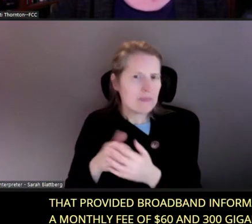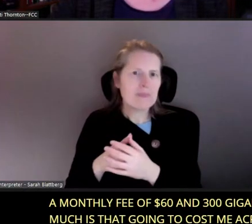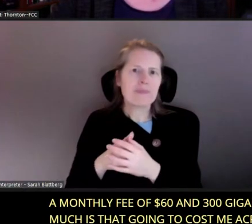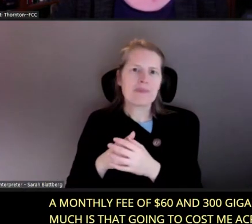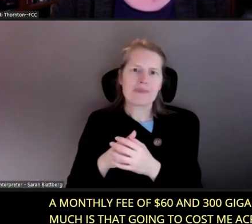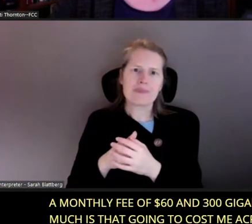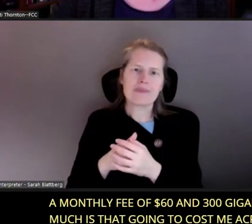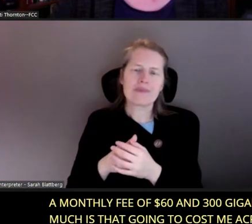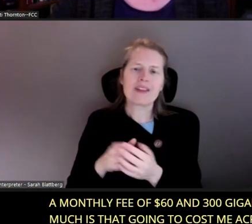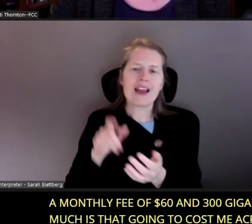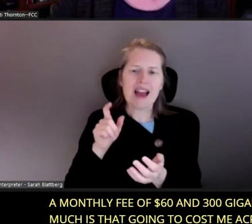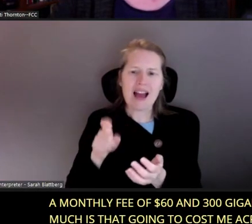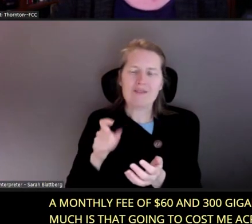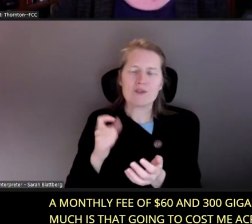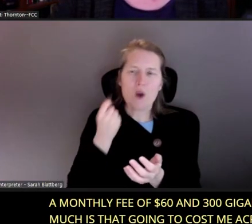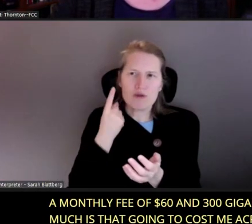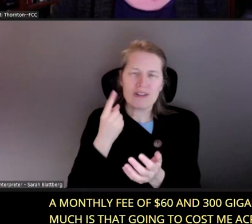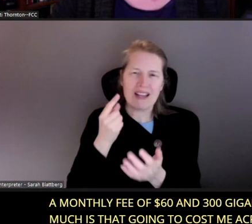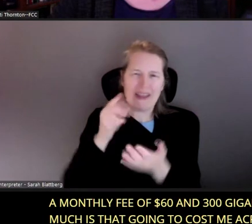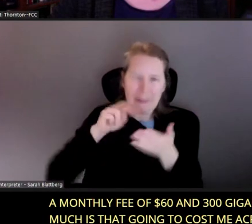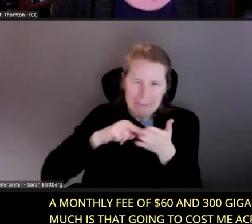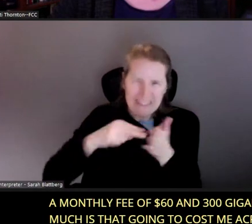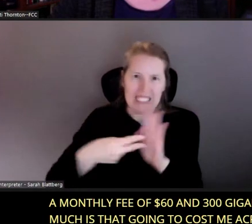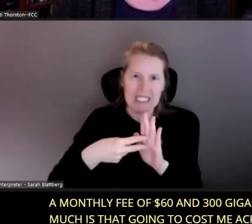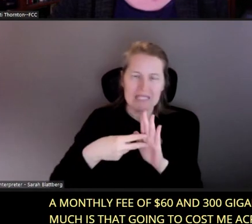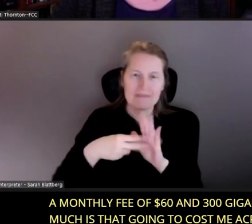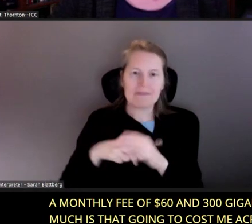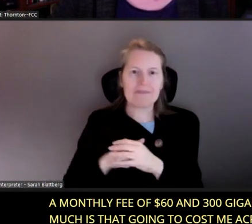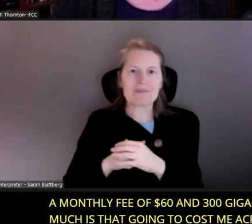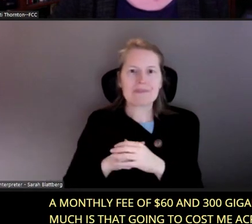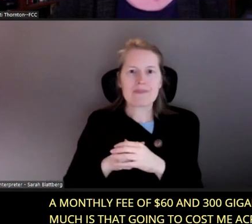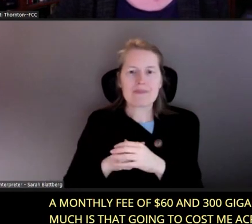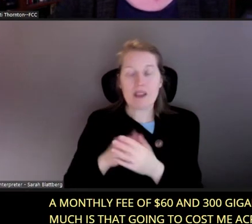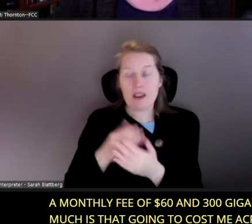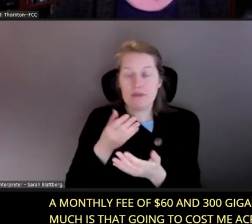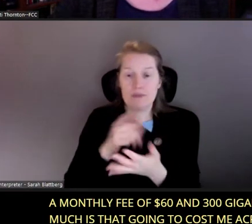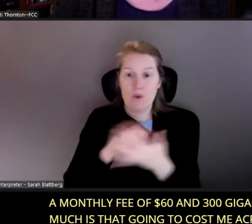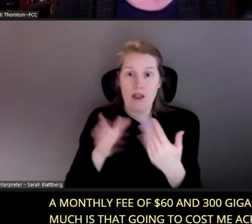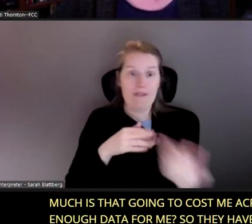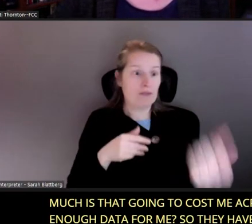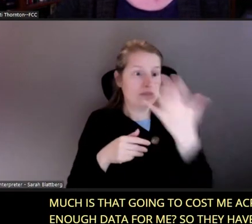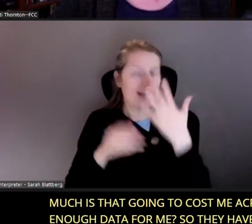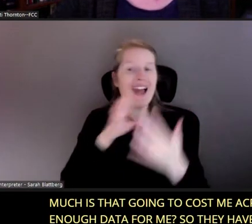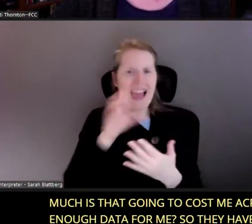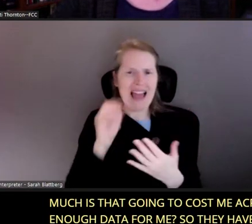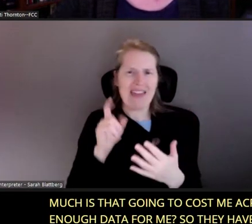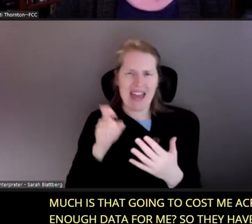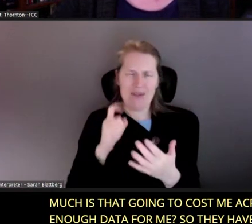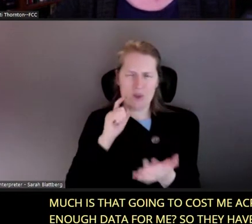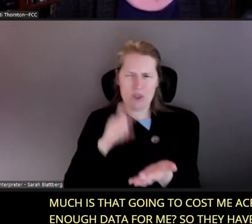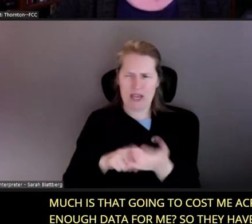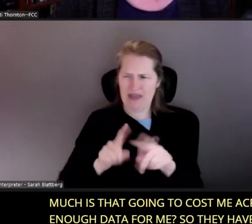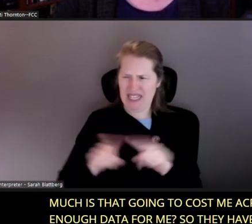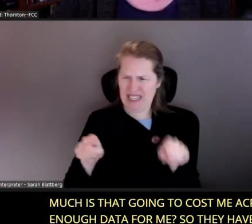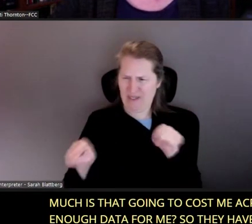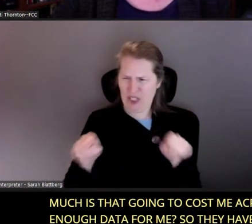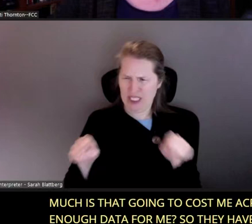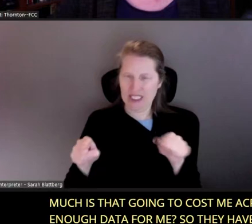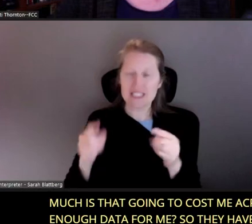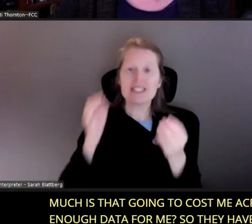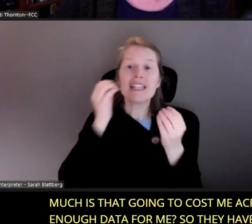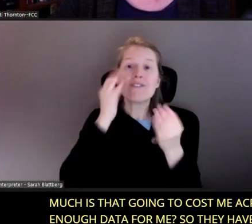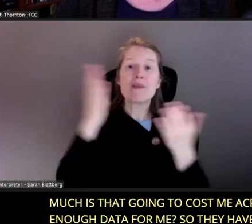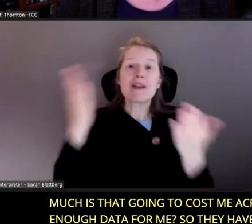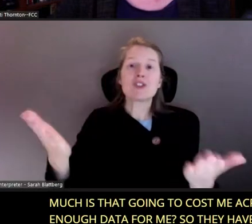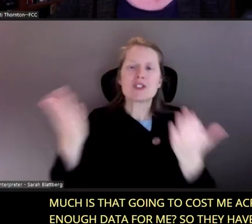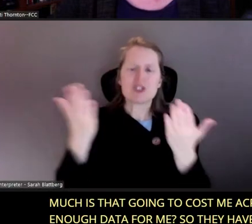the meaning of those facts. And then they have to be able to determine meaningful differences between options. That goes back to information presentation